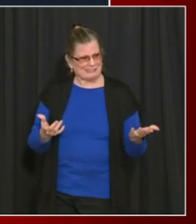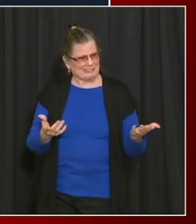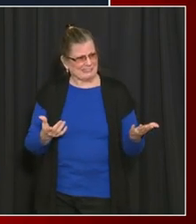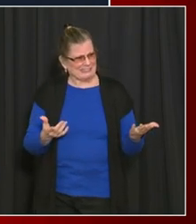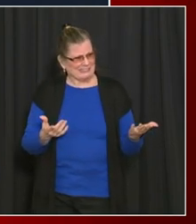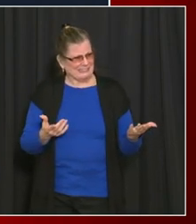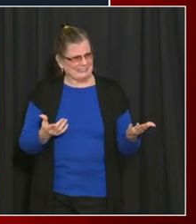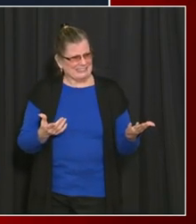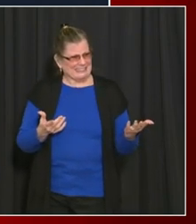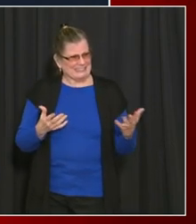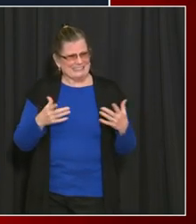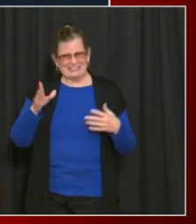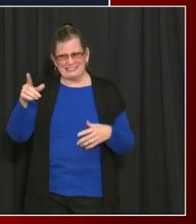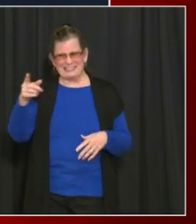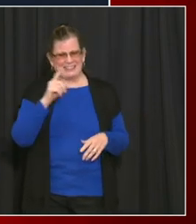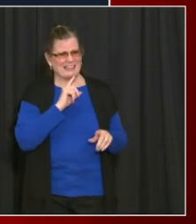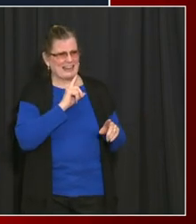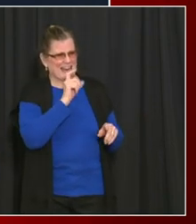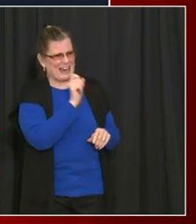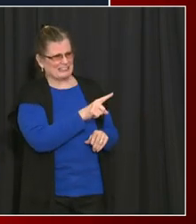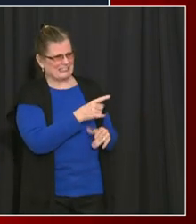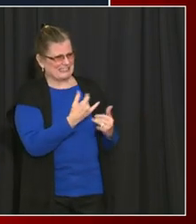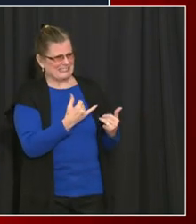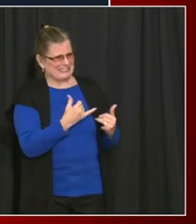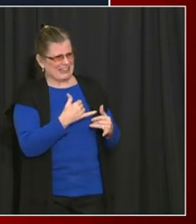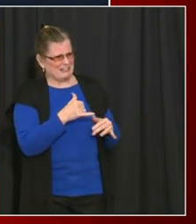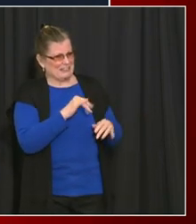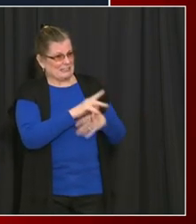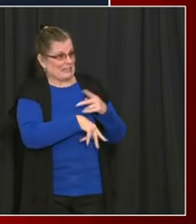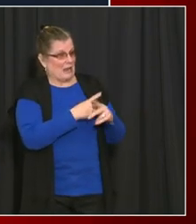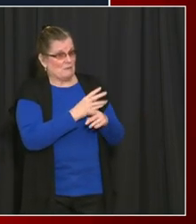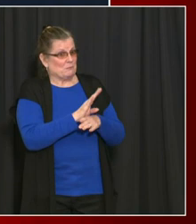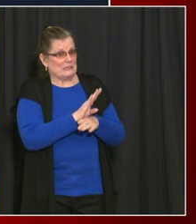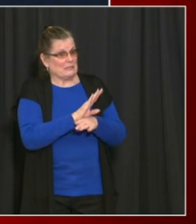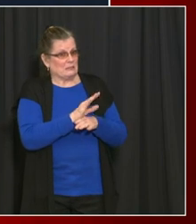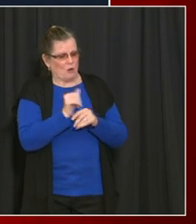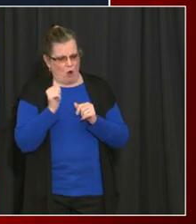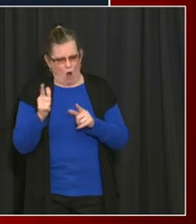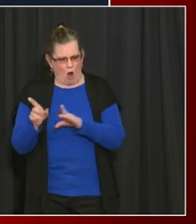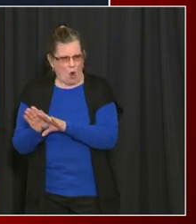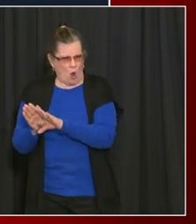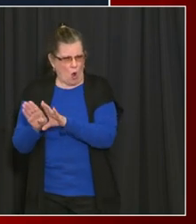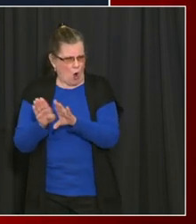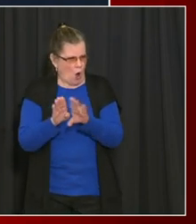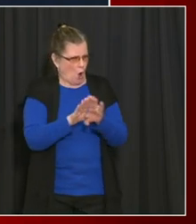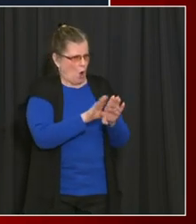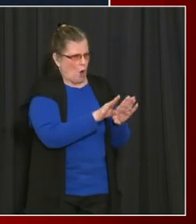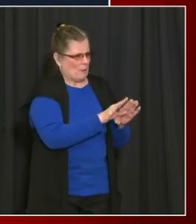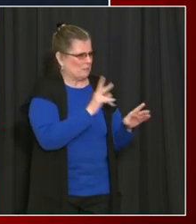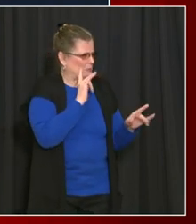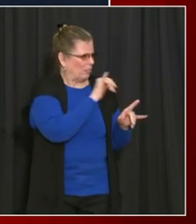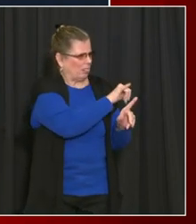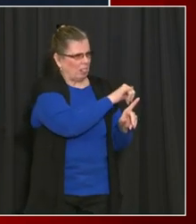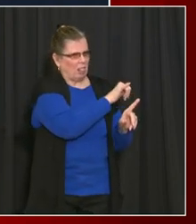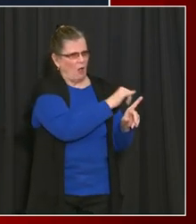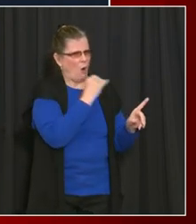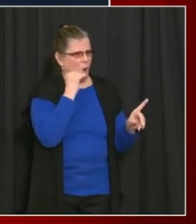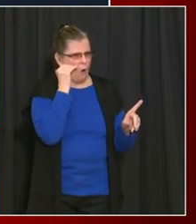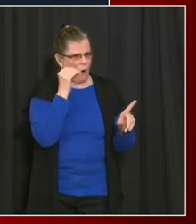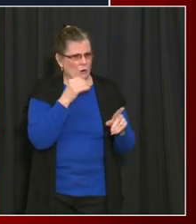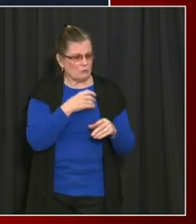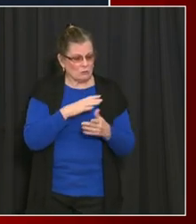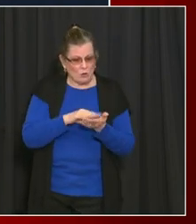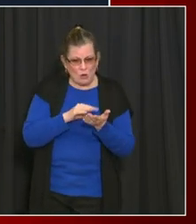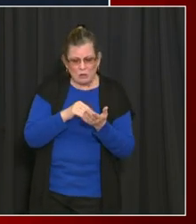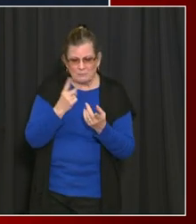It was the last time the city wasn't in this kind of businesses all closed, everyone's staying at home kind of posture. Like, are there any mistakes that you